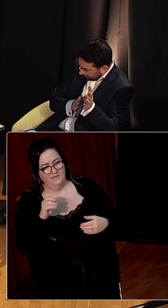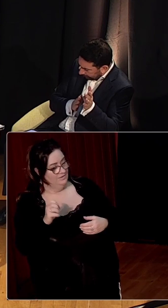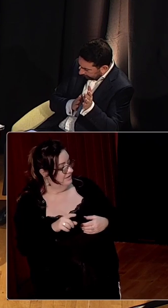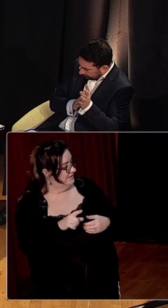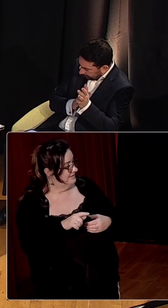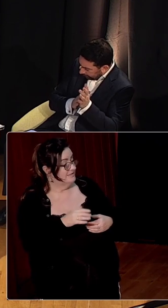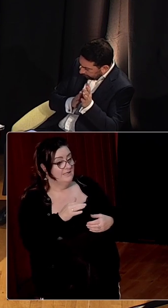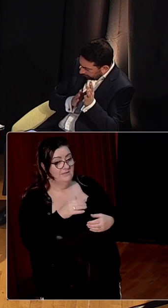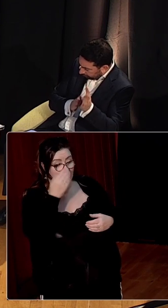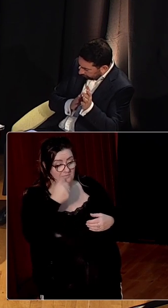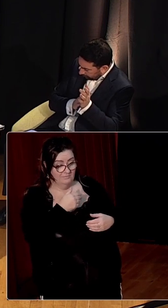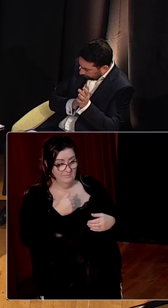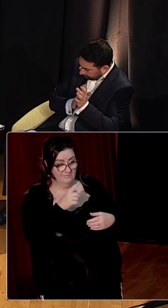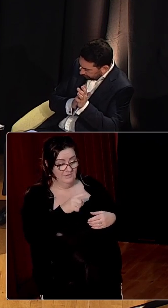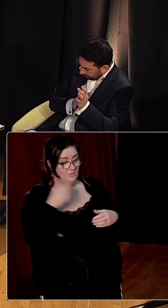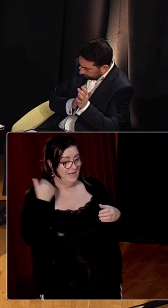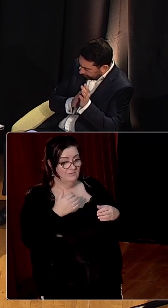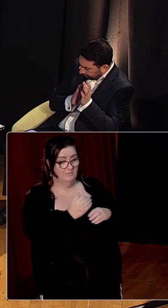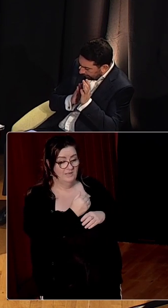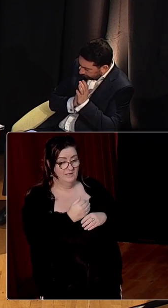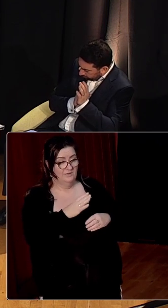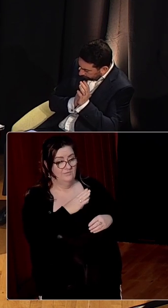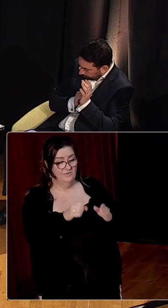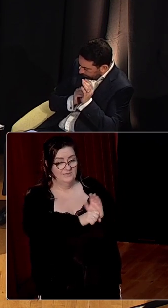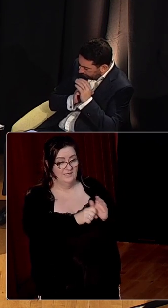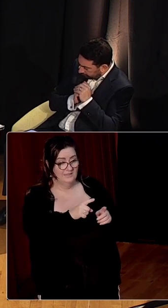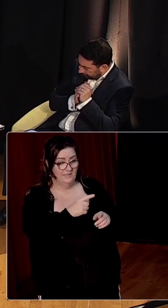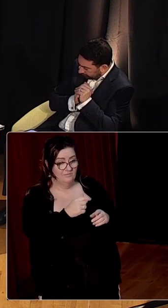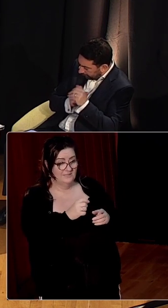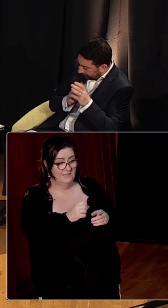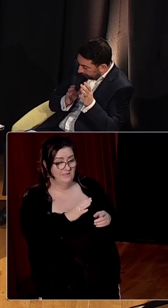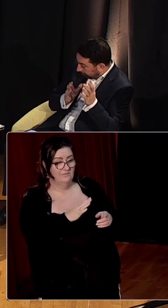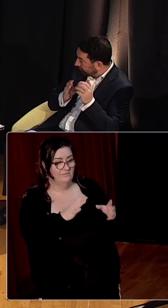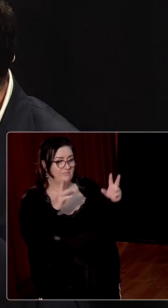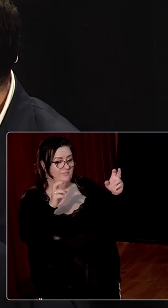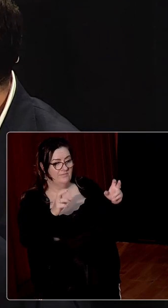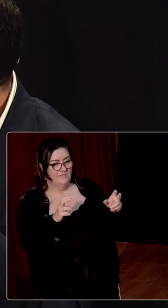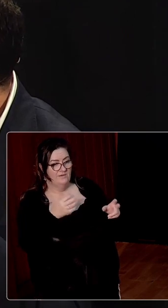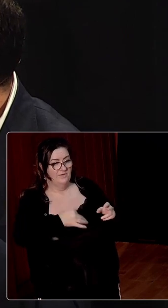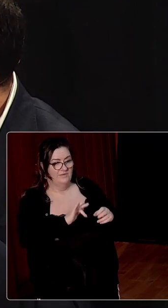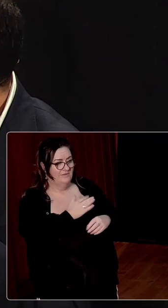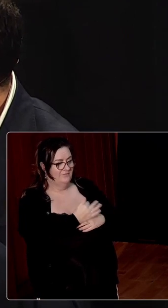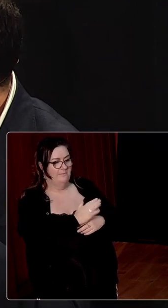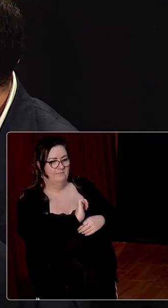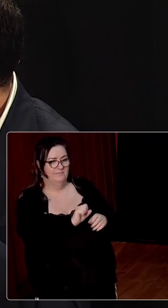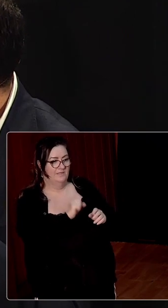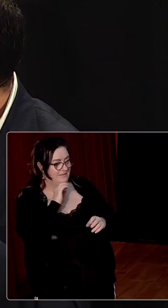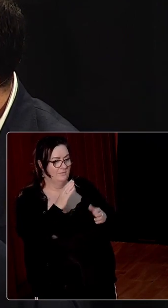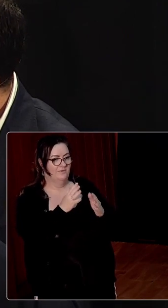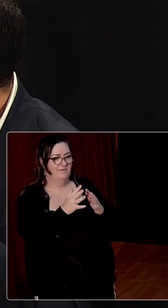who were Roman Catholics, who were executed by the Free State Army, receive absolution from all of their sins? I essentially fighting against the state.